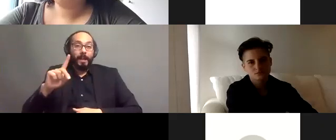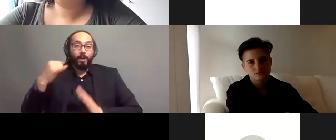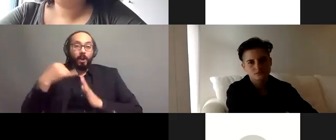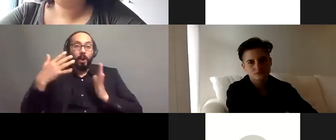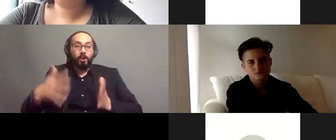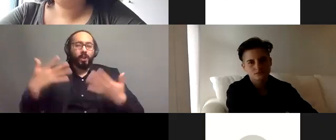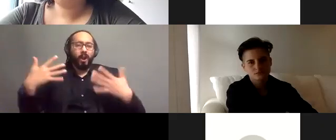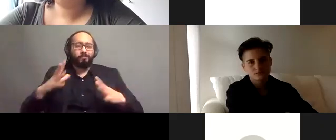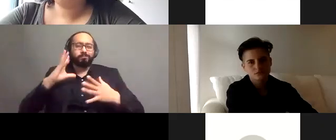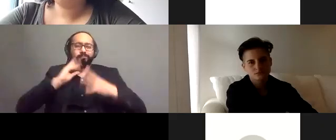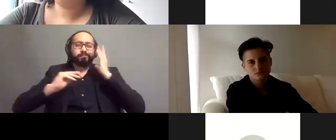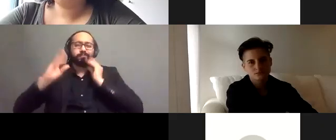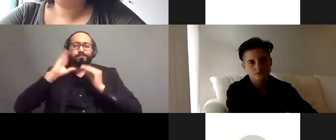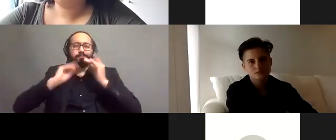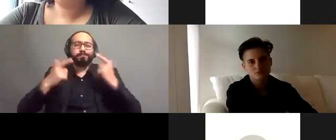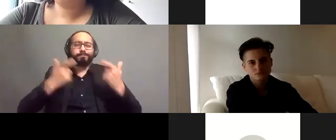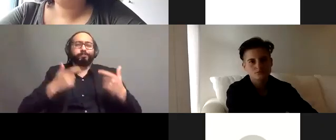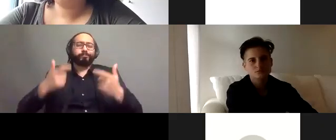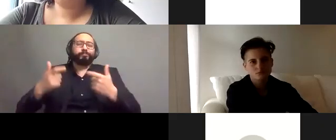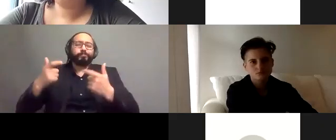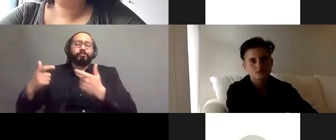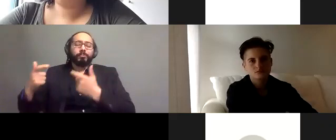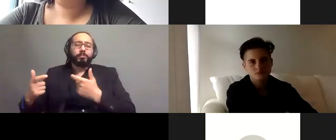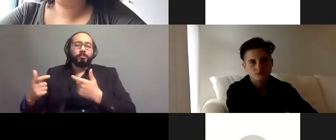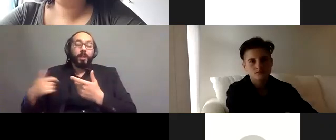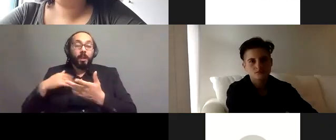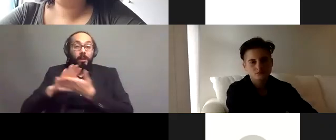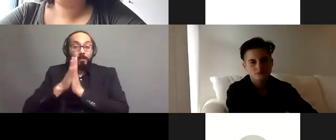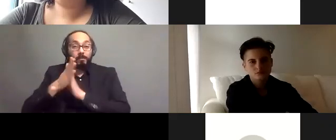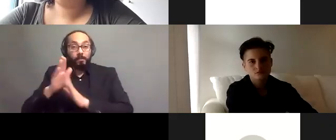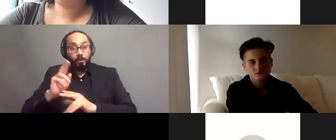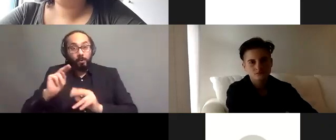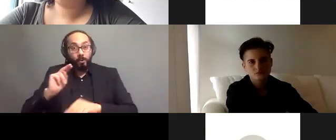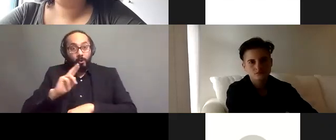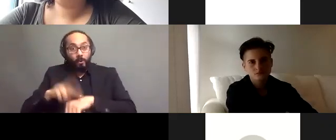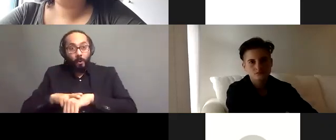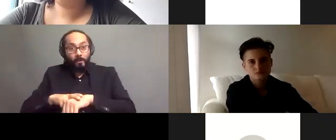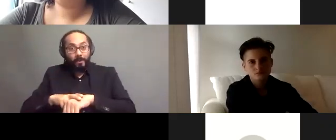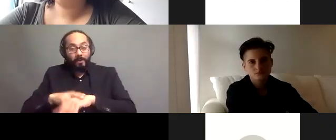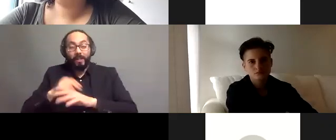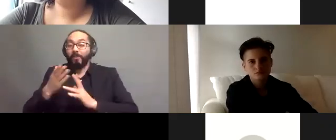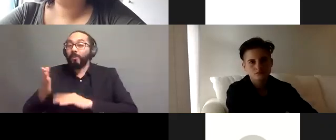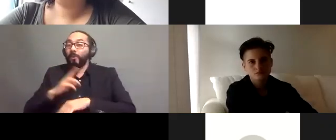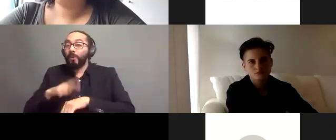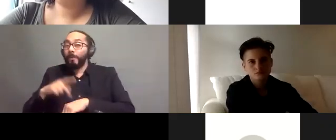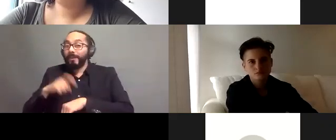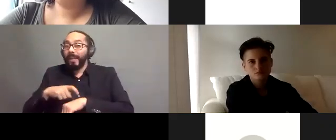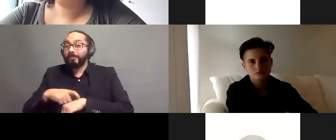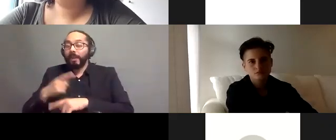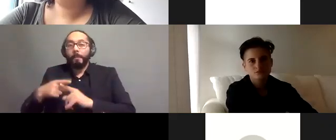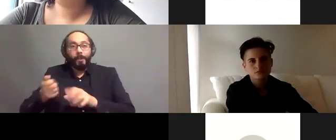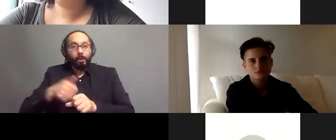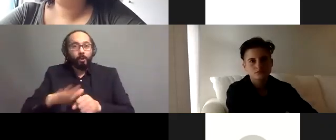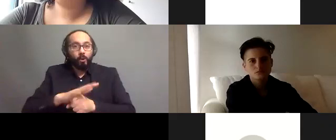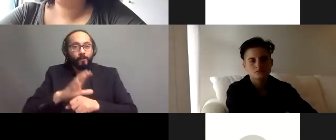various obstacles during normal times. So right now COVID-19 has really slapped me in the face. So